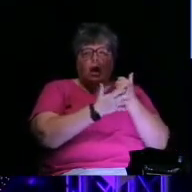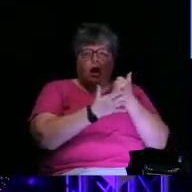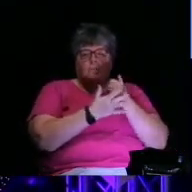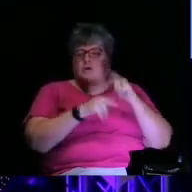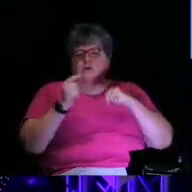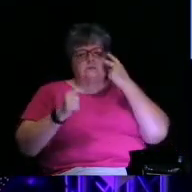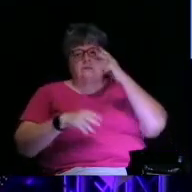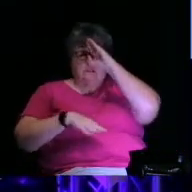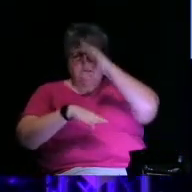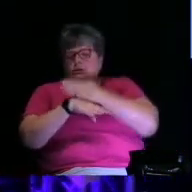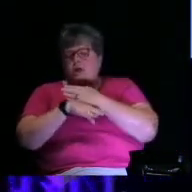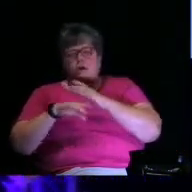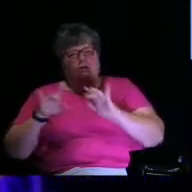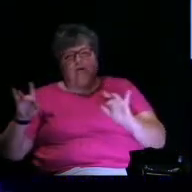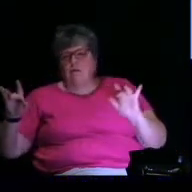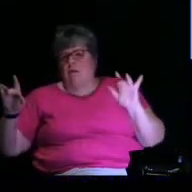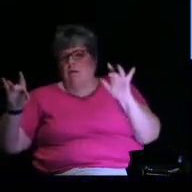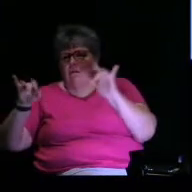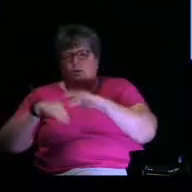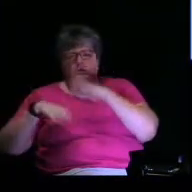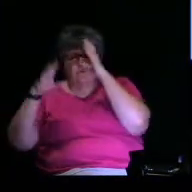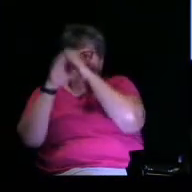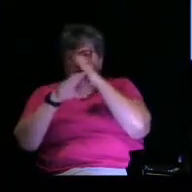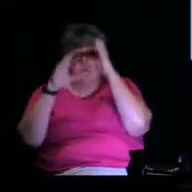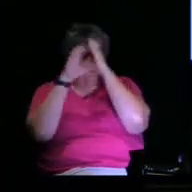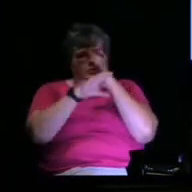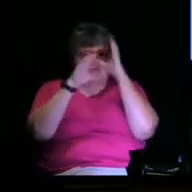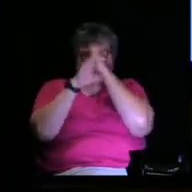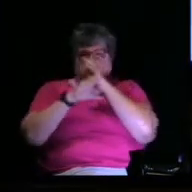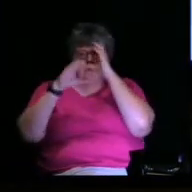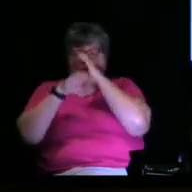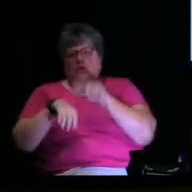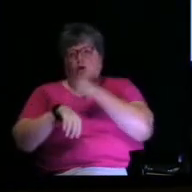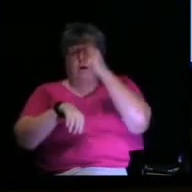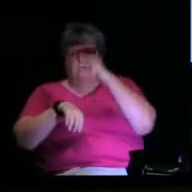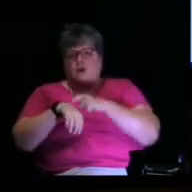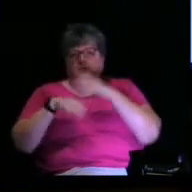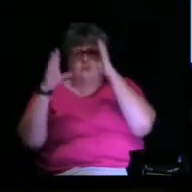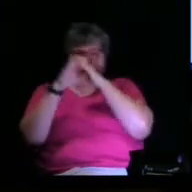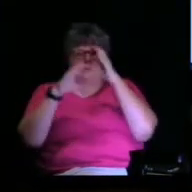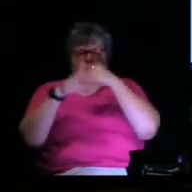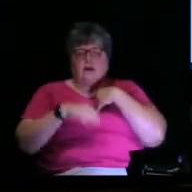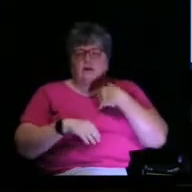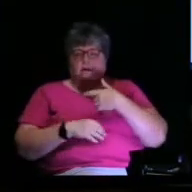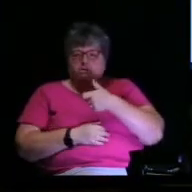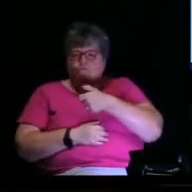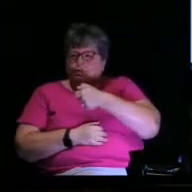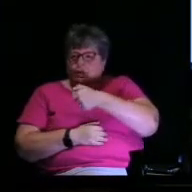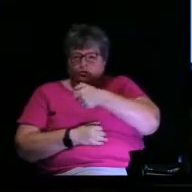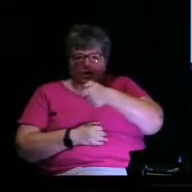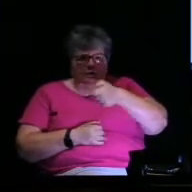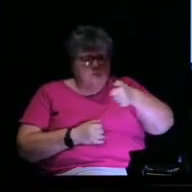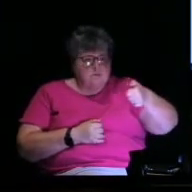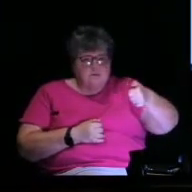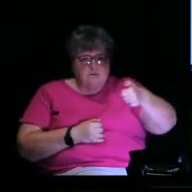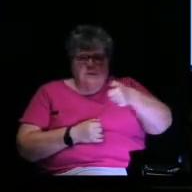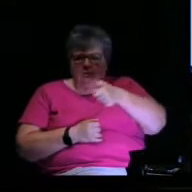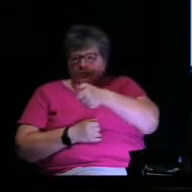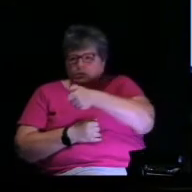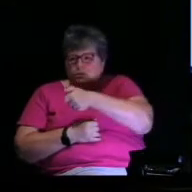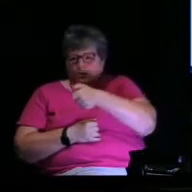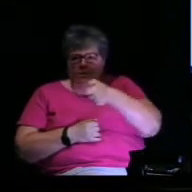getting dark. And they're searching the water for his son. It had been a really long time. And he had a flashlight, and he was shining the flashlight across the